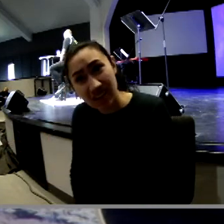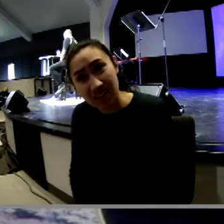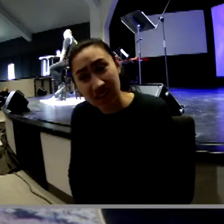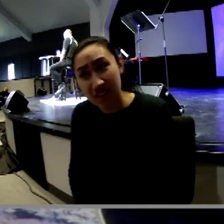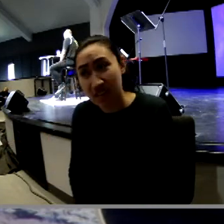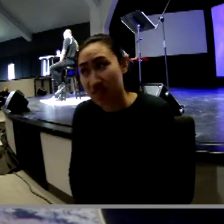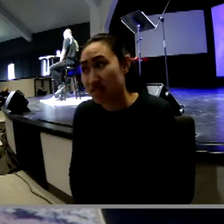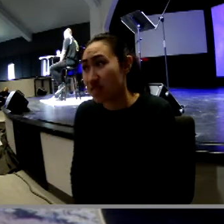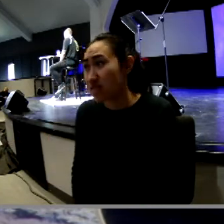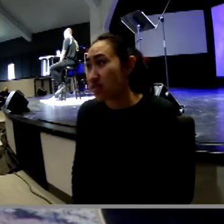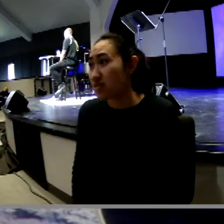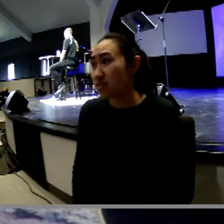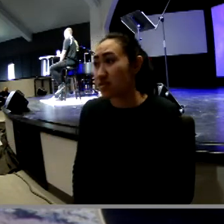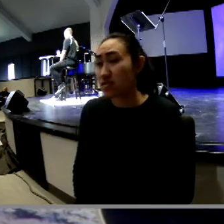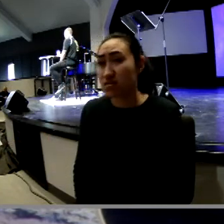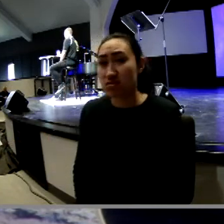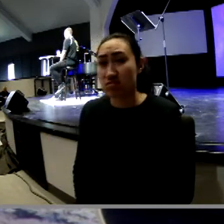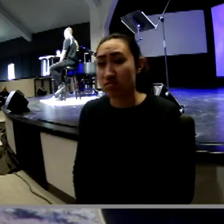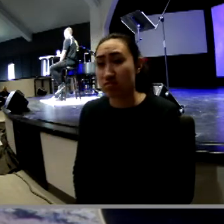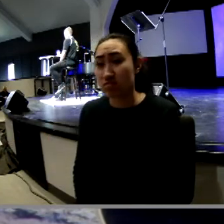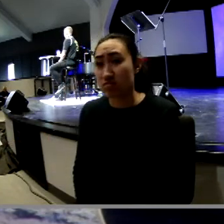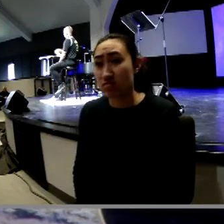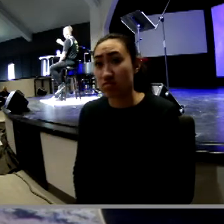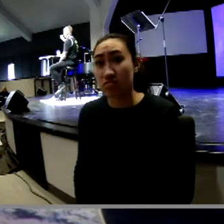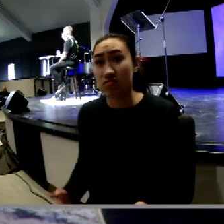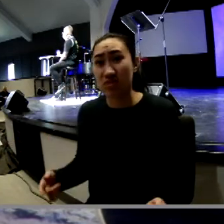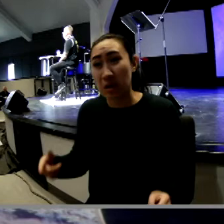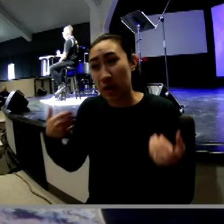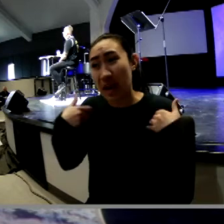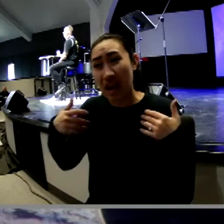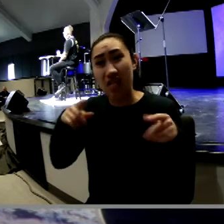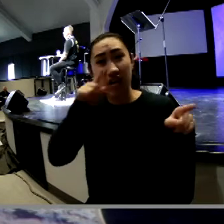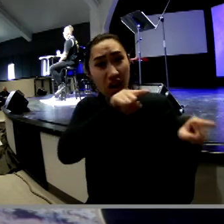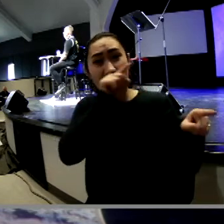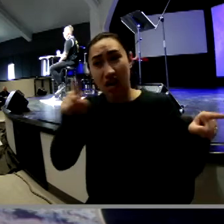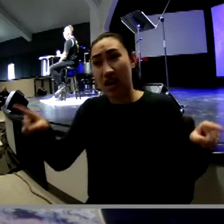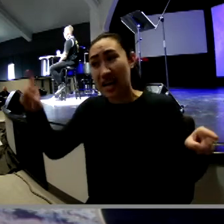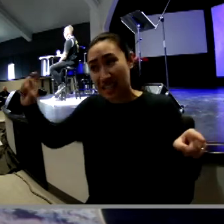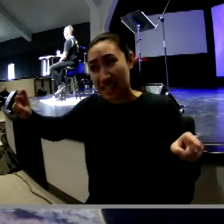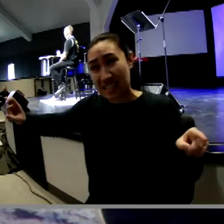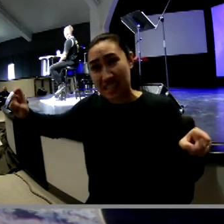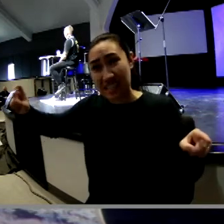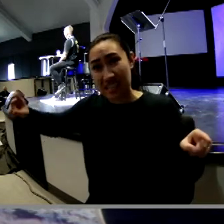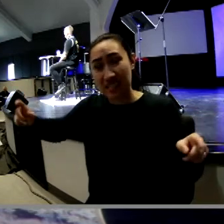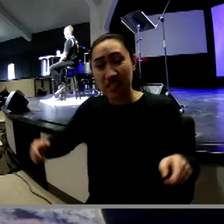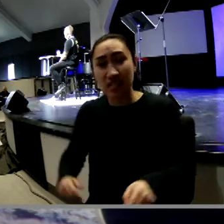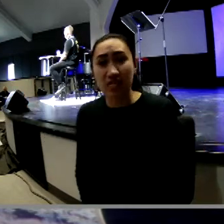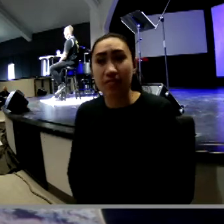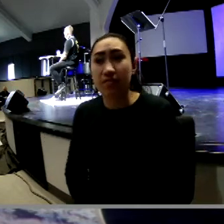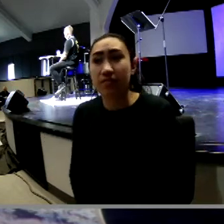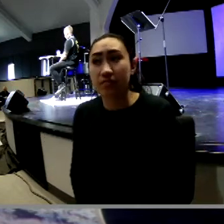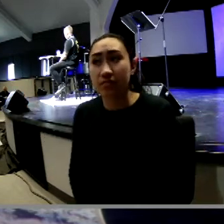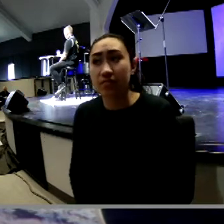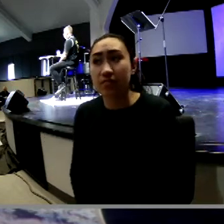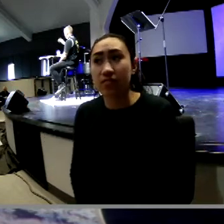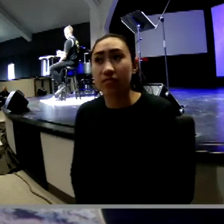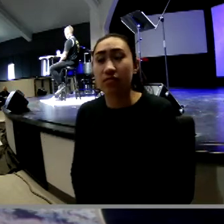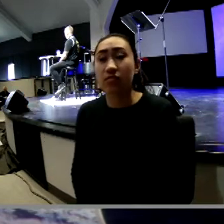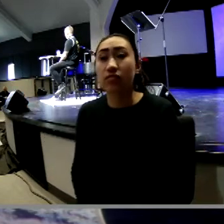What about the needs on Summit? You know, you can live in a million-dollar house and you can be broke as a joke